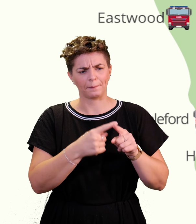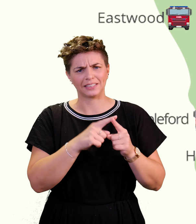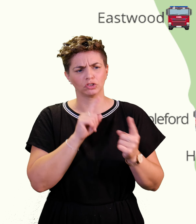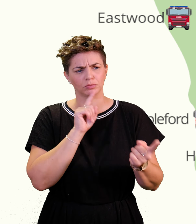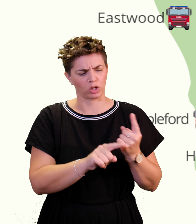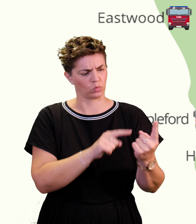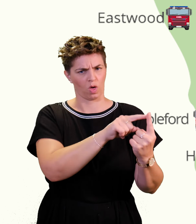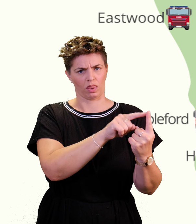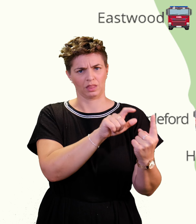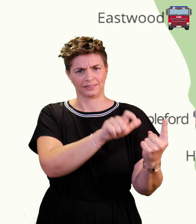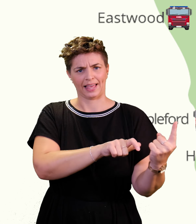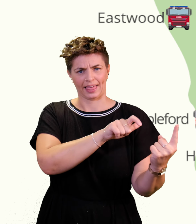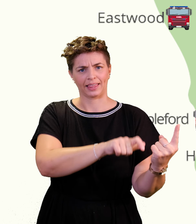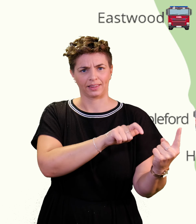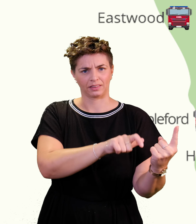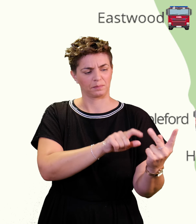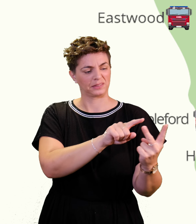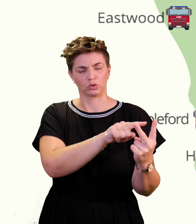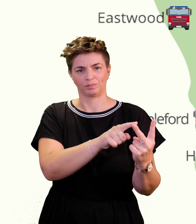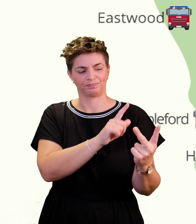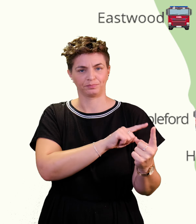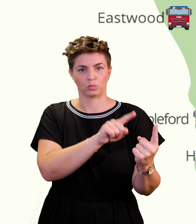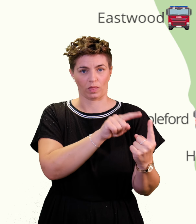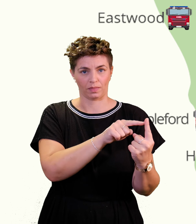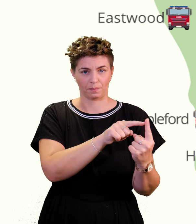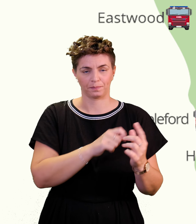of a whole time fire engine from Stock Hill fire station.